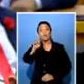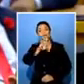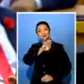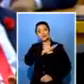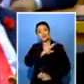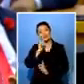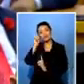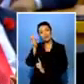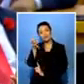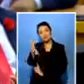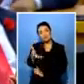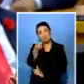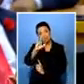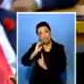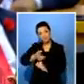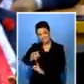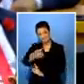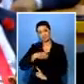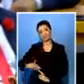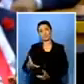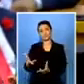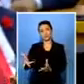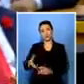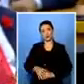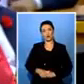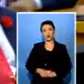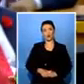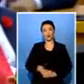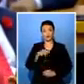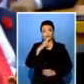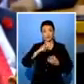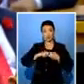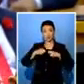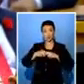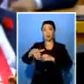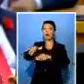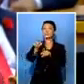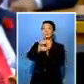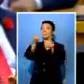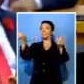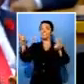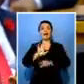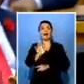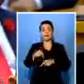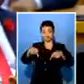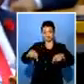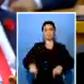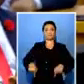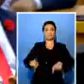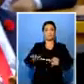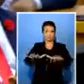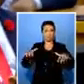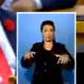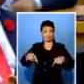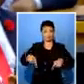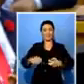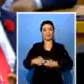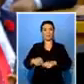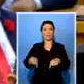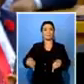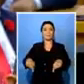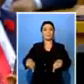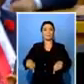441 soldiers will order, never Chair. Protect you. Point of order. Your point problem order, is not outside. Point of order. Your problem is here. Point of order. There is point no soldier